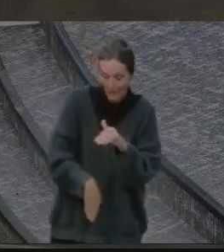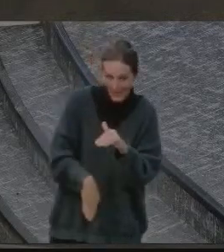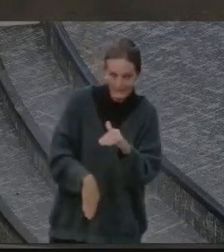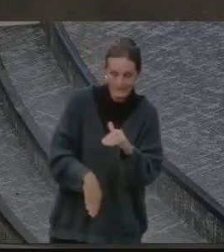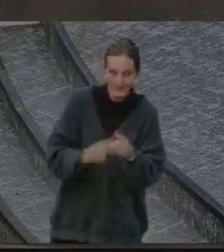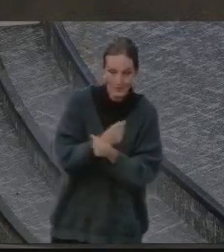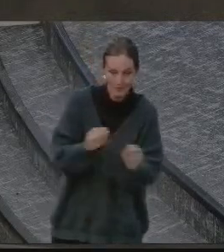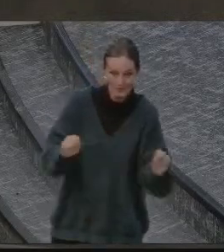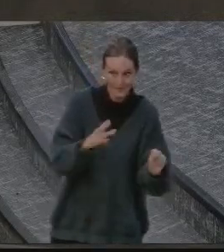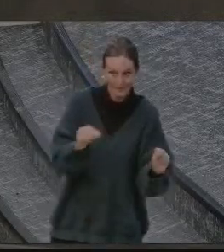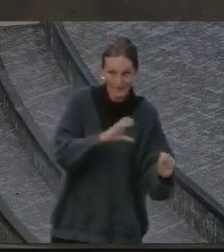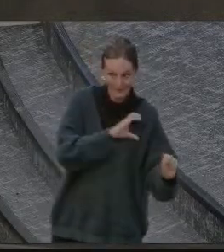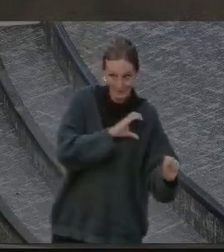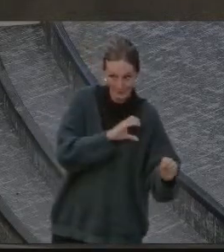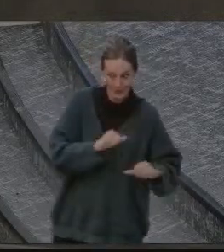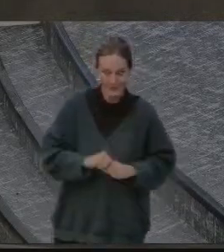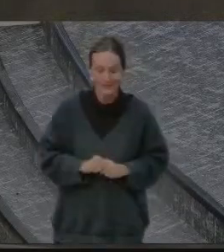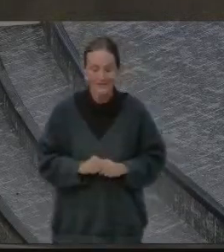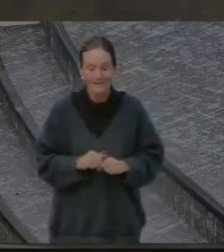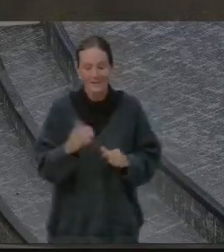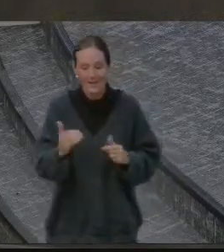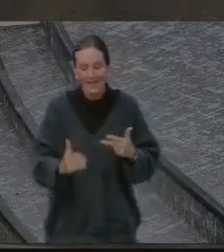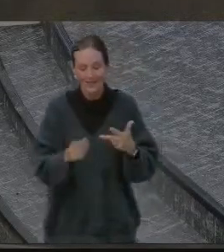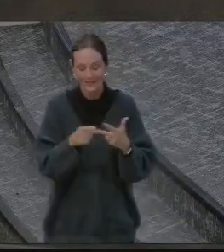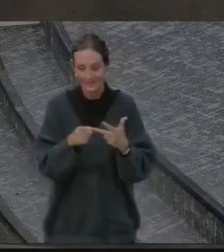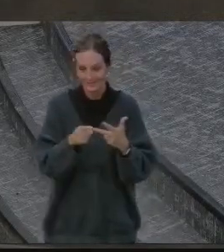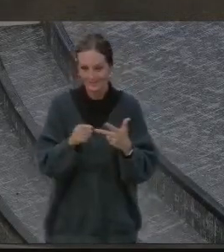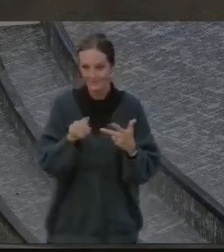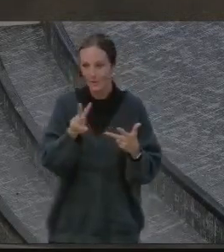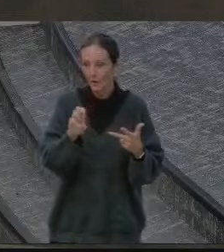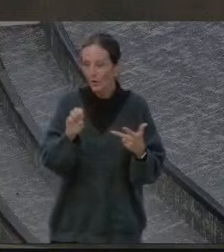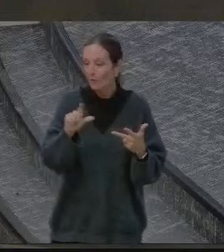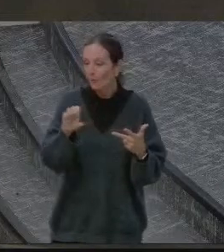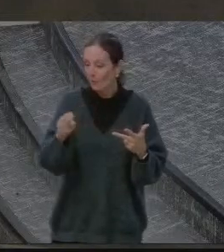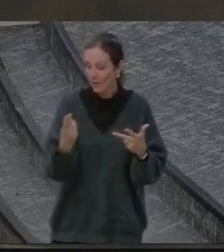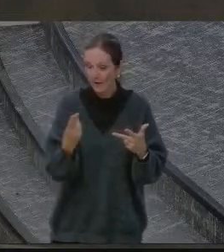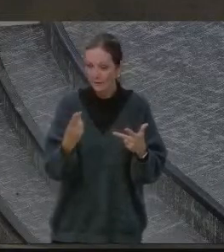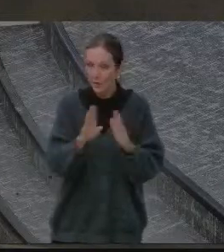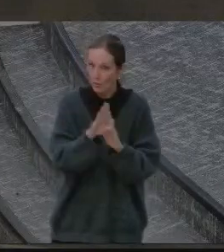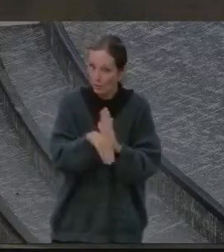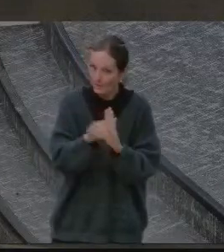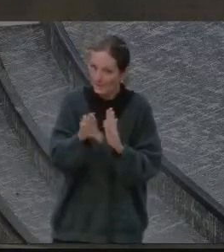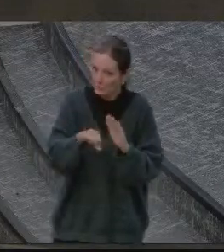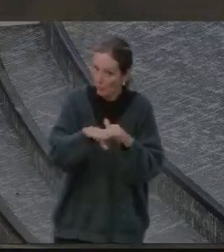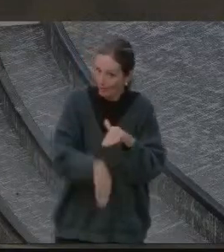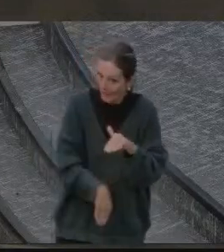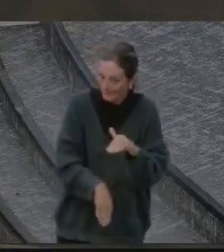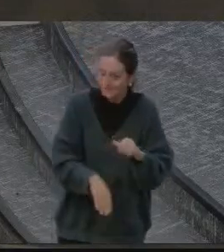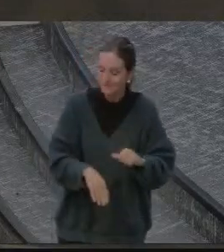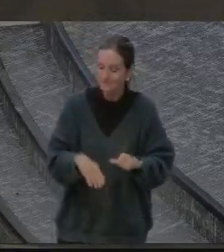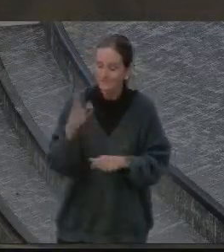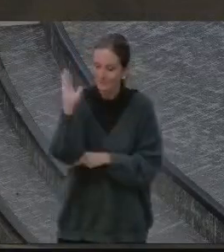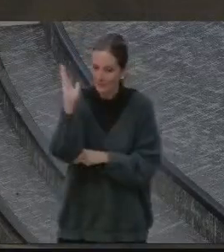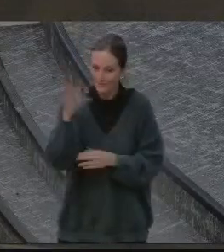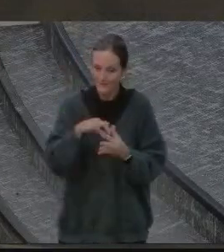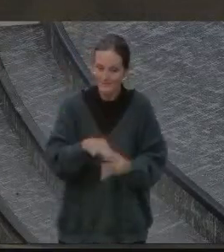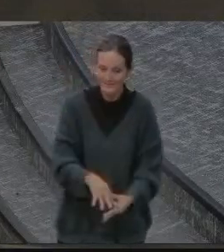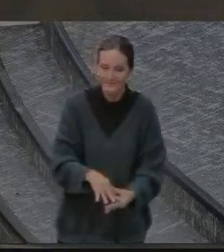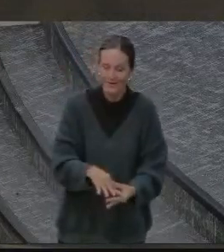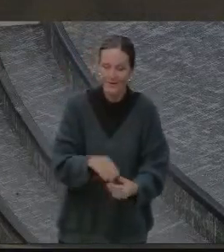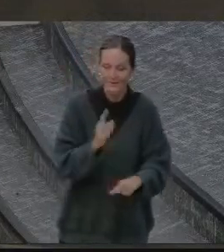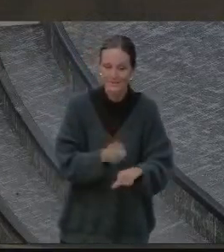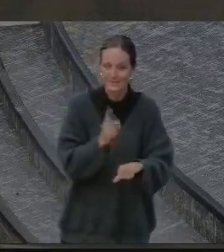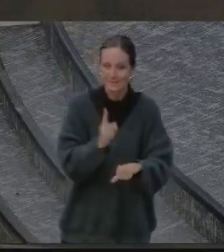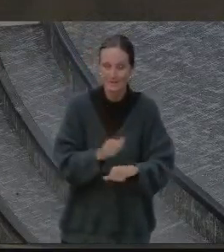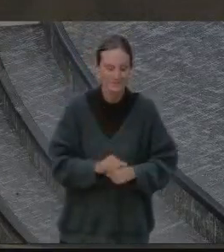security. And then Dr. Welch will do a 30-minute or less presentation on our discipline updates. But right now,